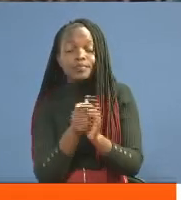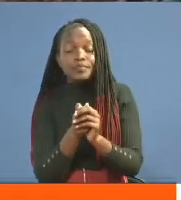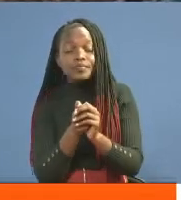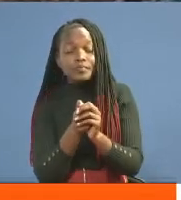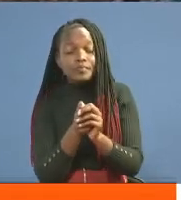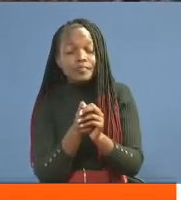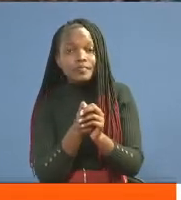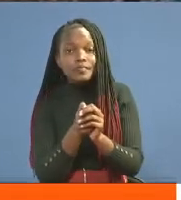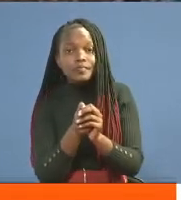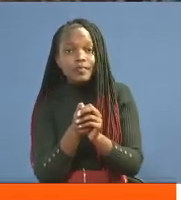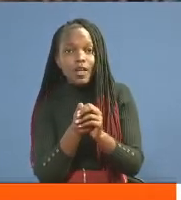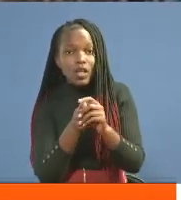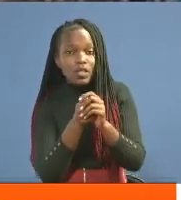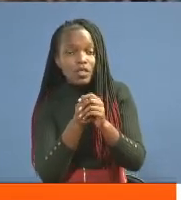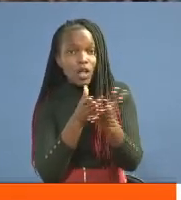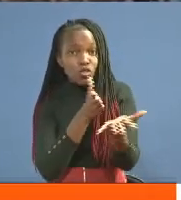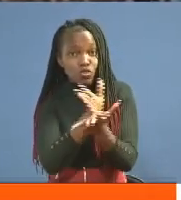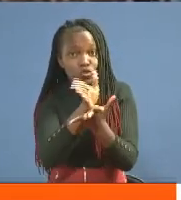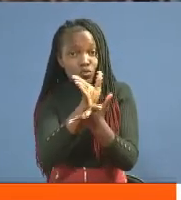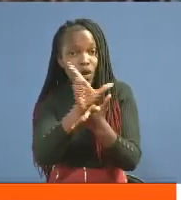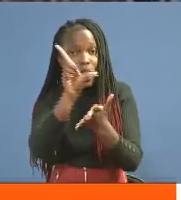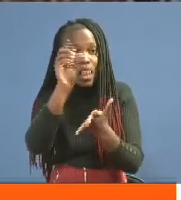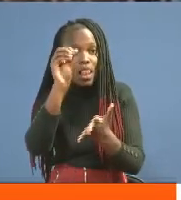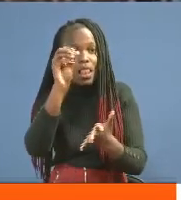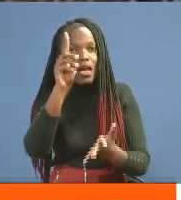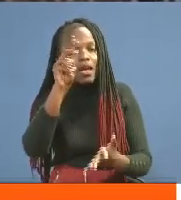America via London,